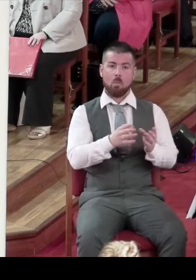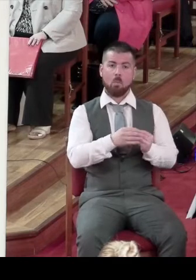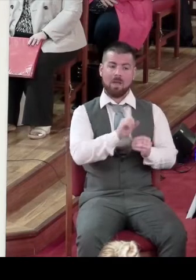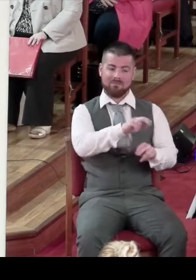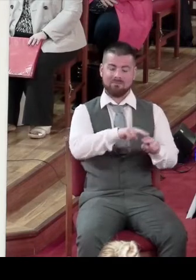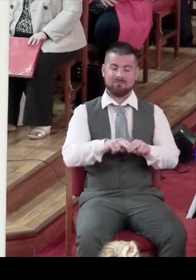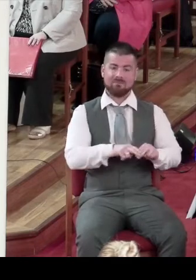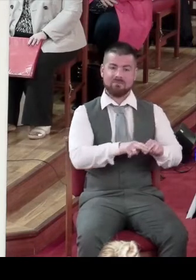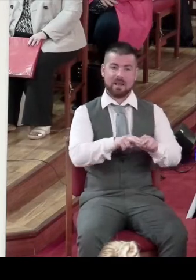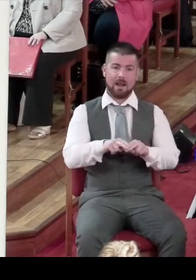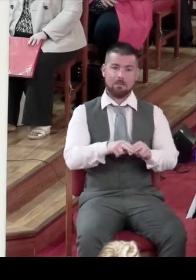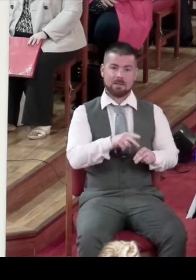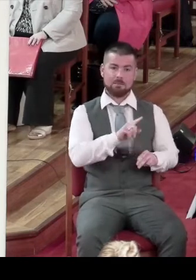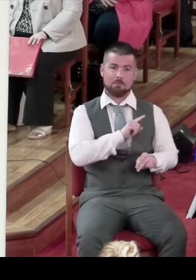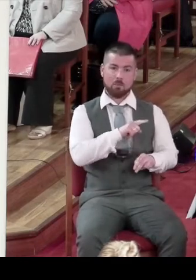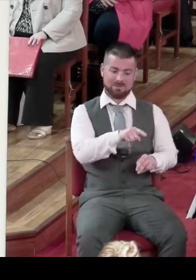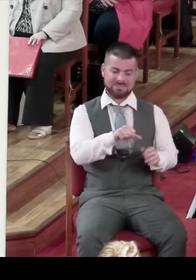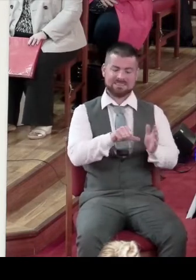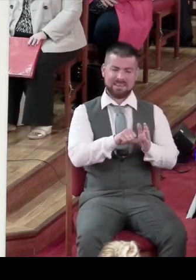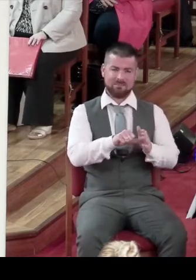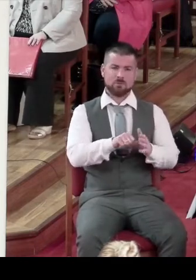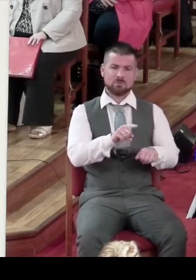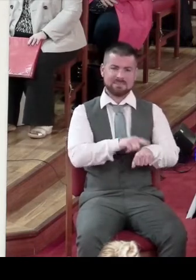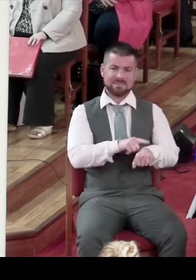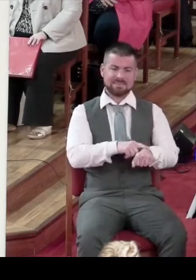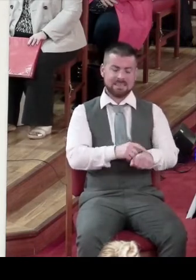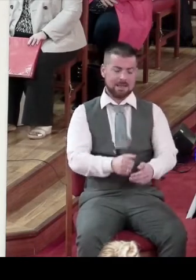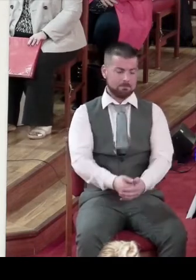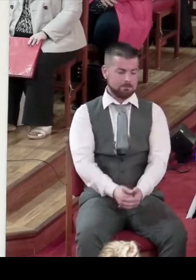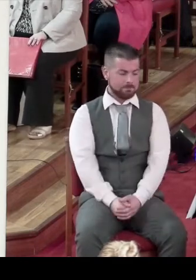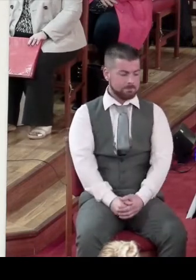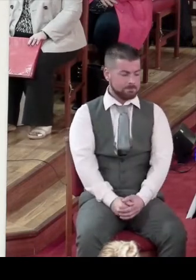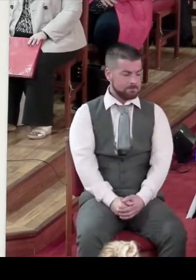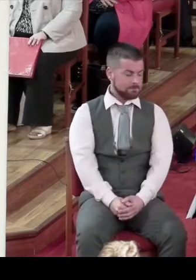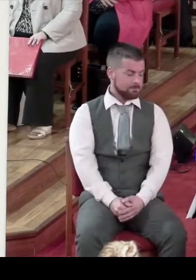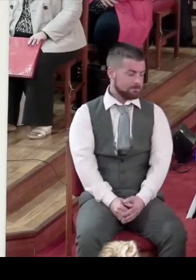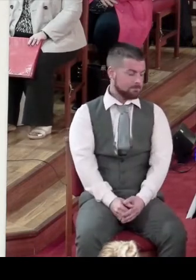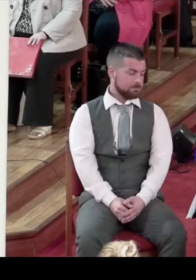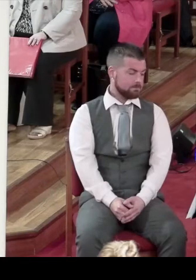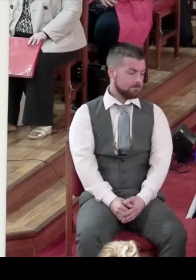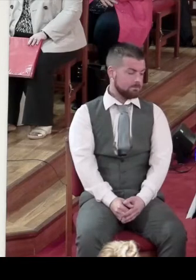this very difficult time, very raw time for them.